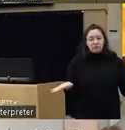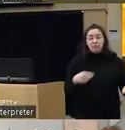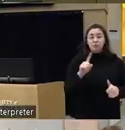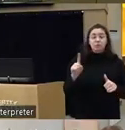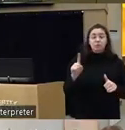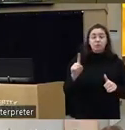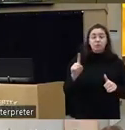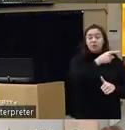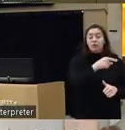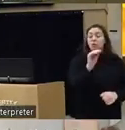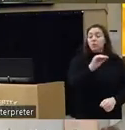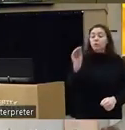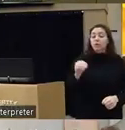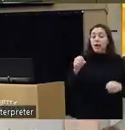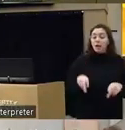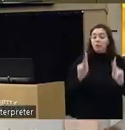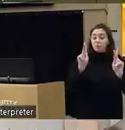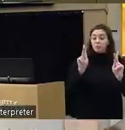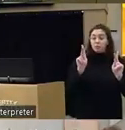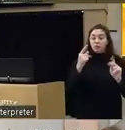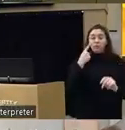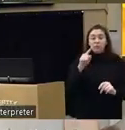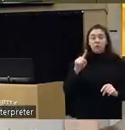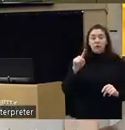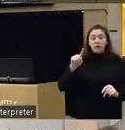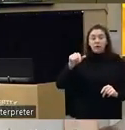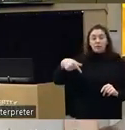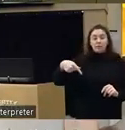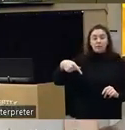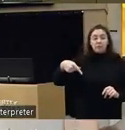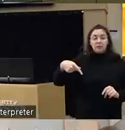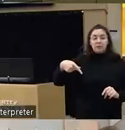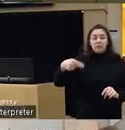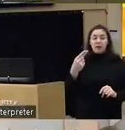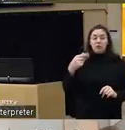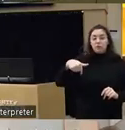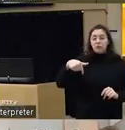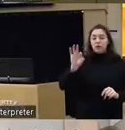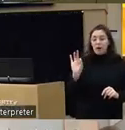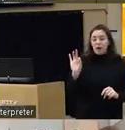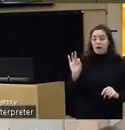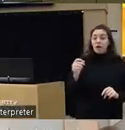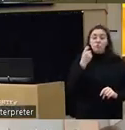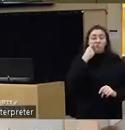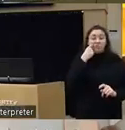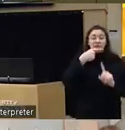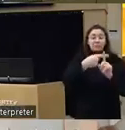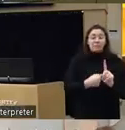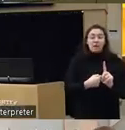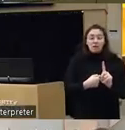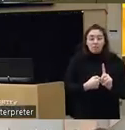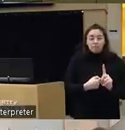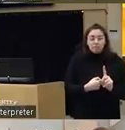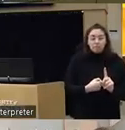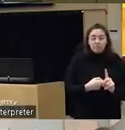percentage opportunity for PHQ-9. So for example, this last month, 209 opportunities,